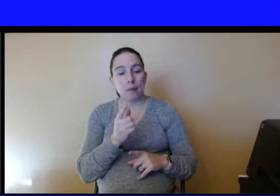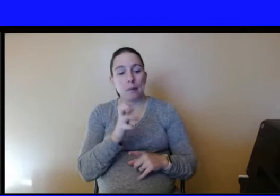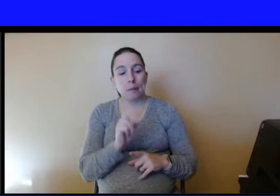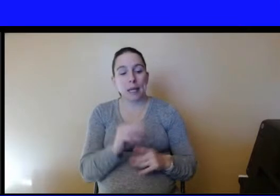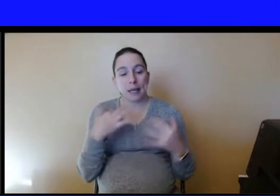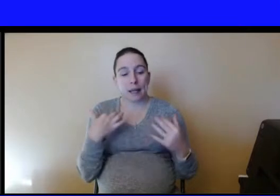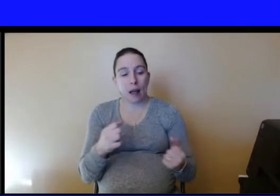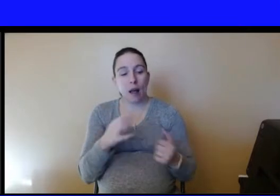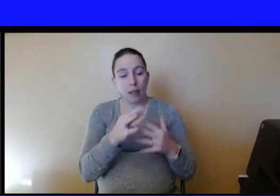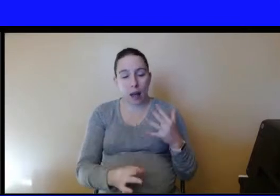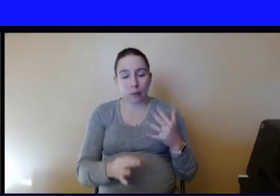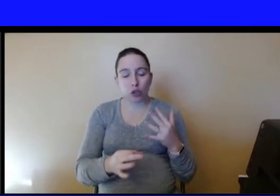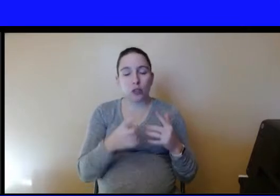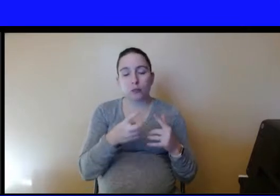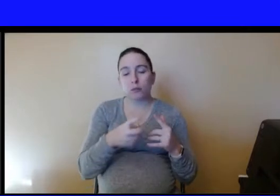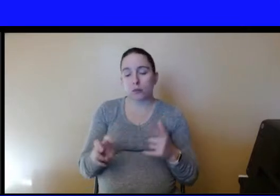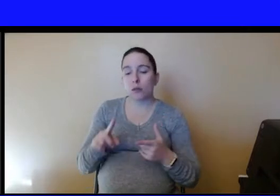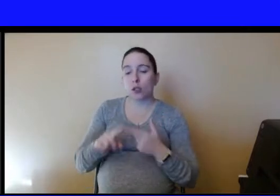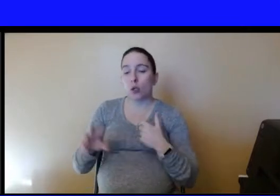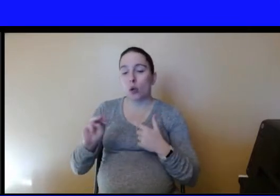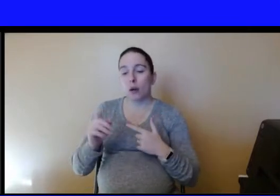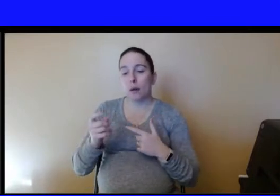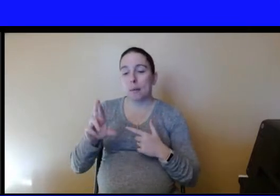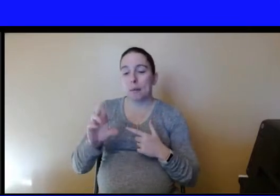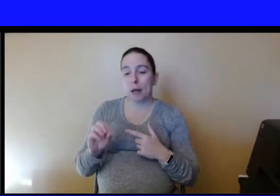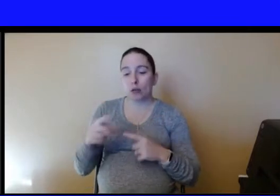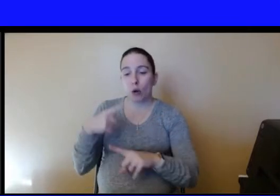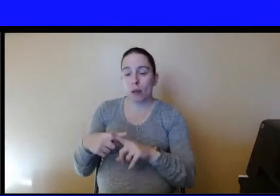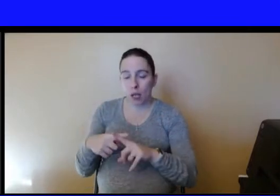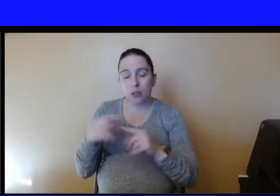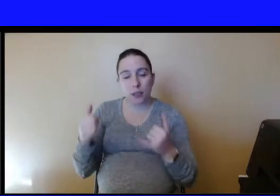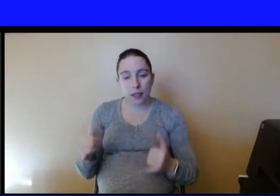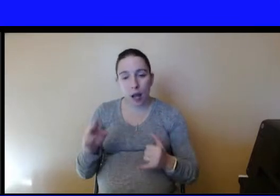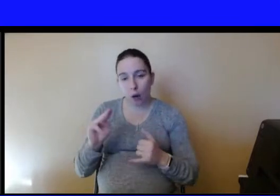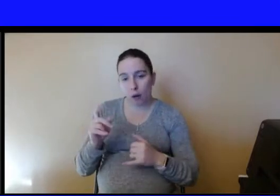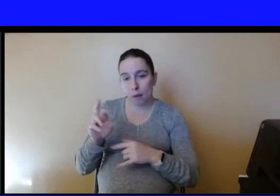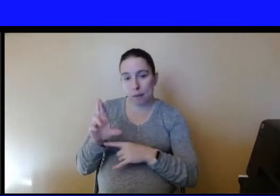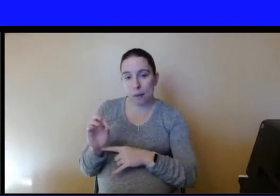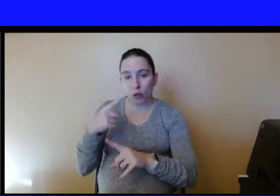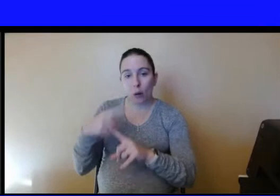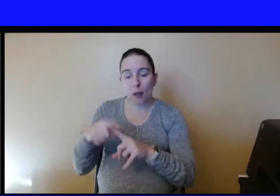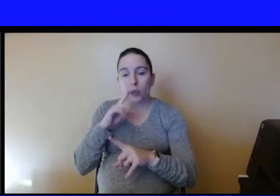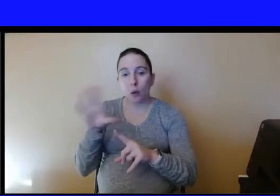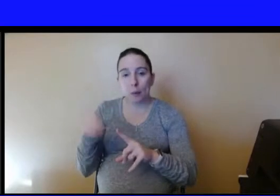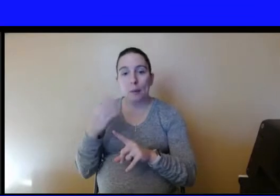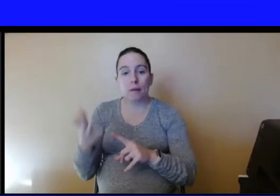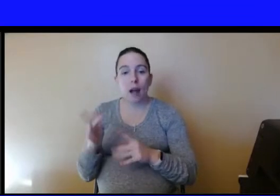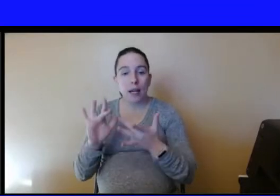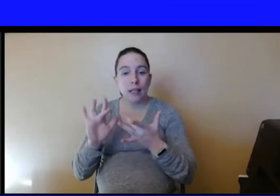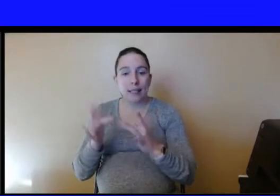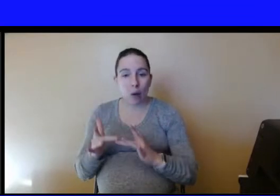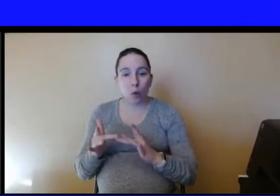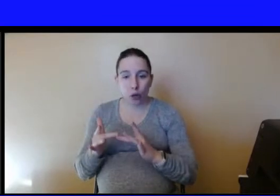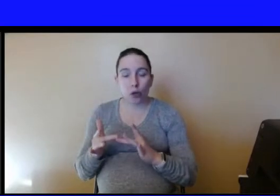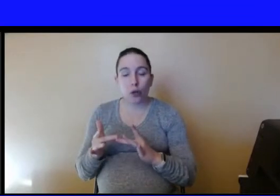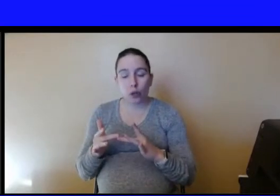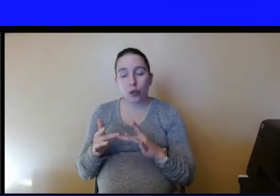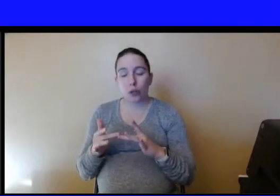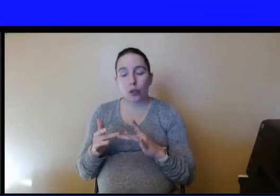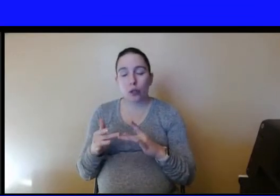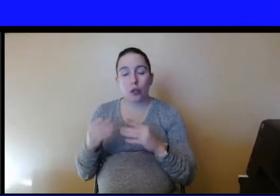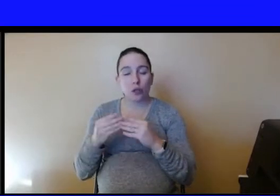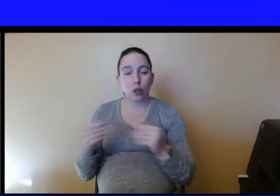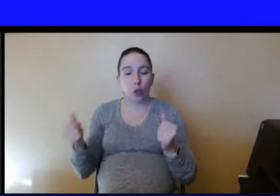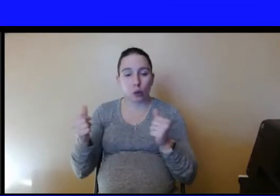major hiccups. In terms of clinical approach for the BH transition, we have a